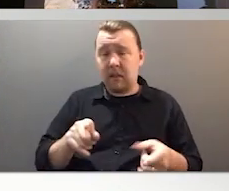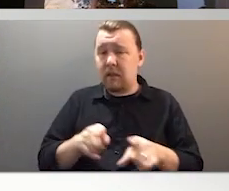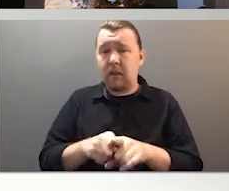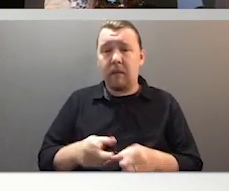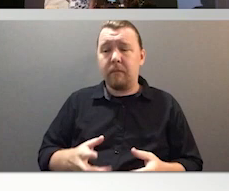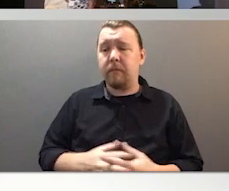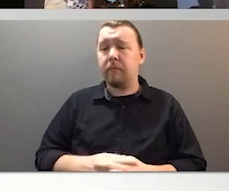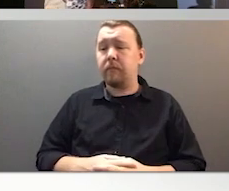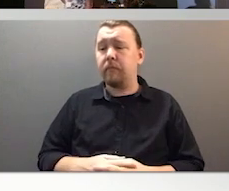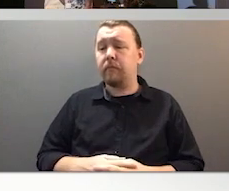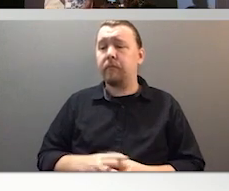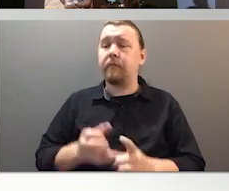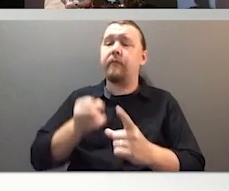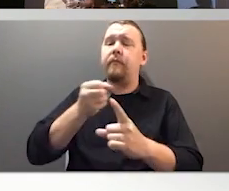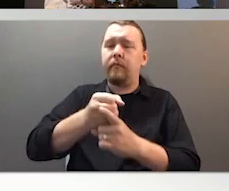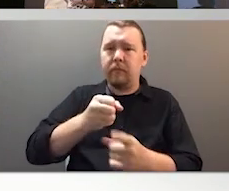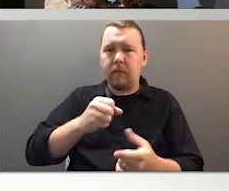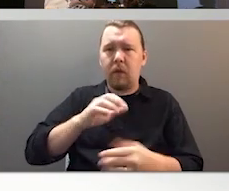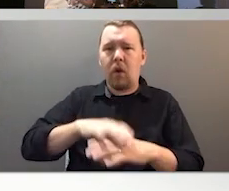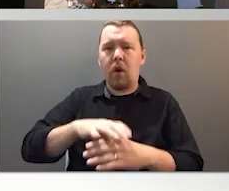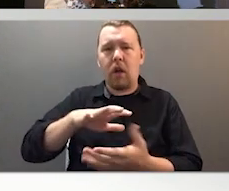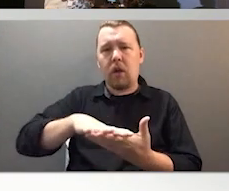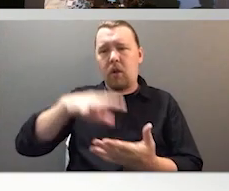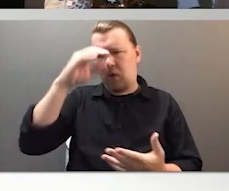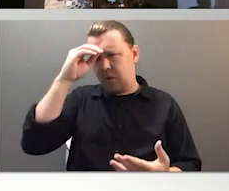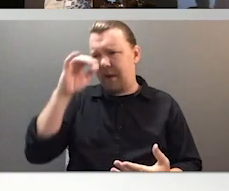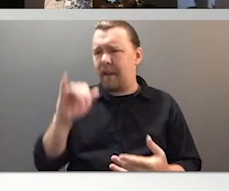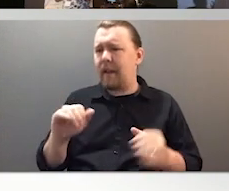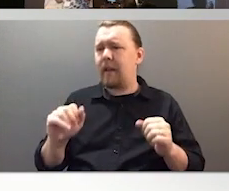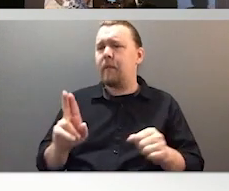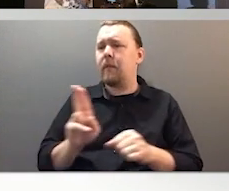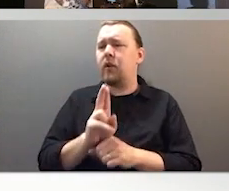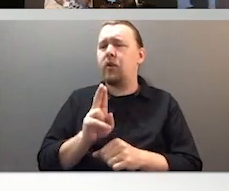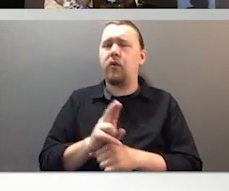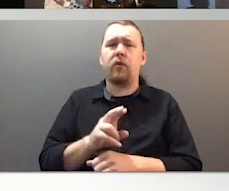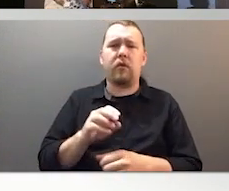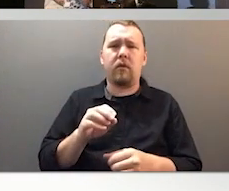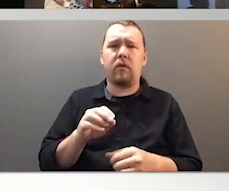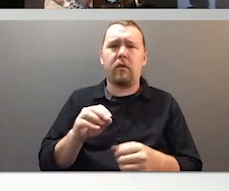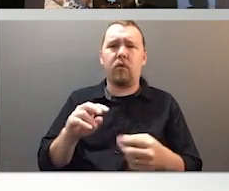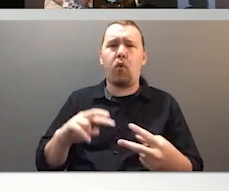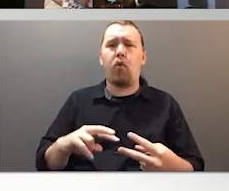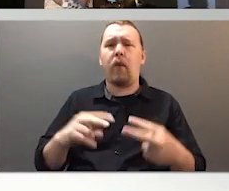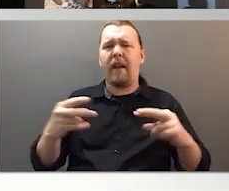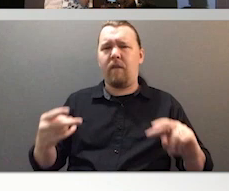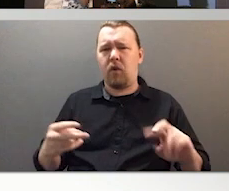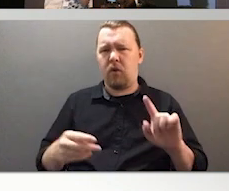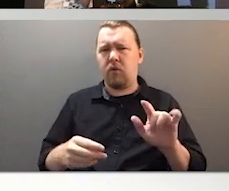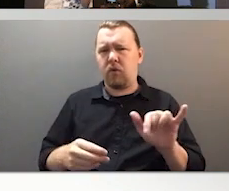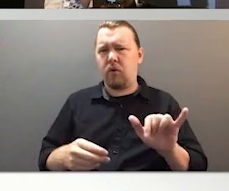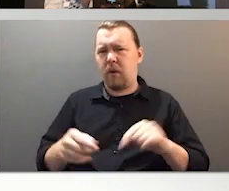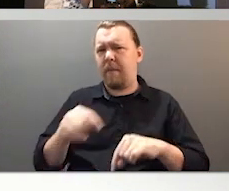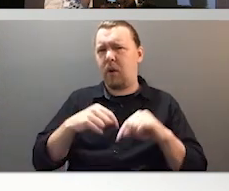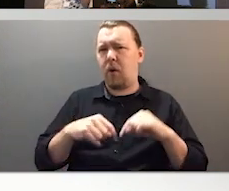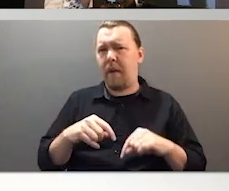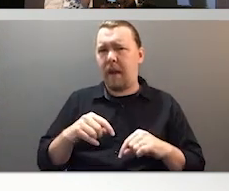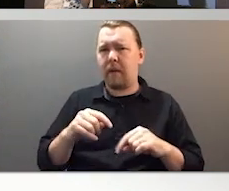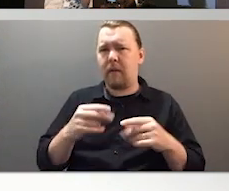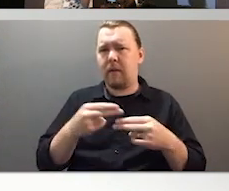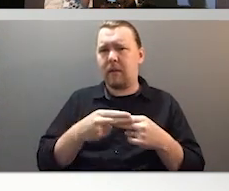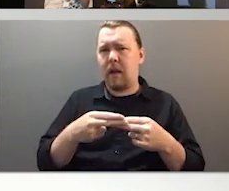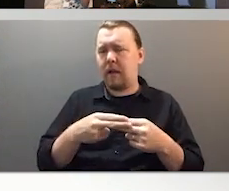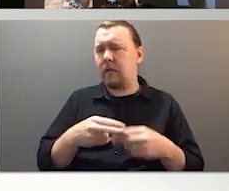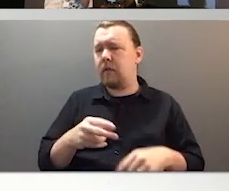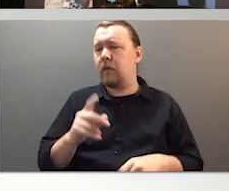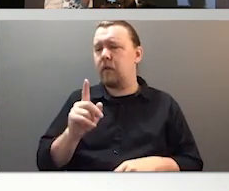So impact on learning, and this also can be used kind of in the reverse. So I'm going to go back. Could be used in reverse. So in the case